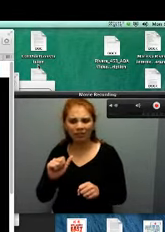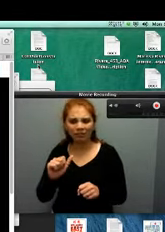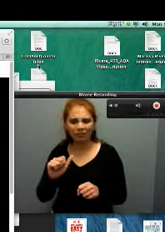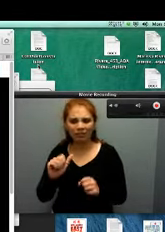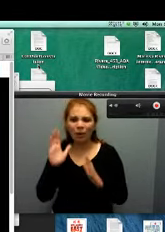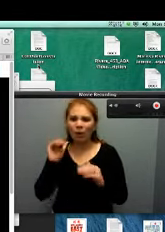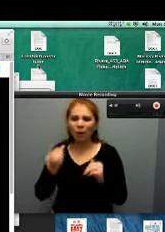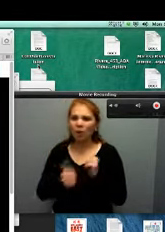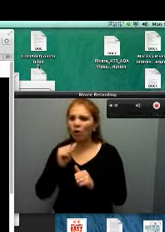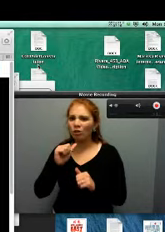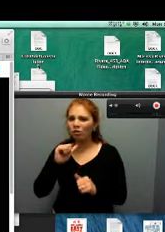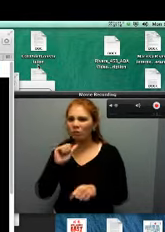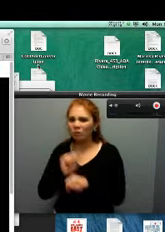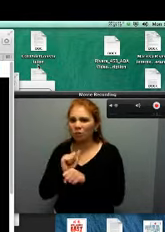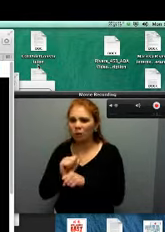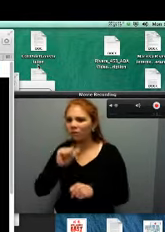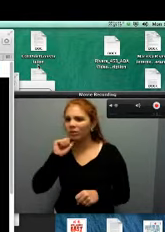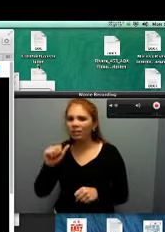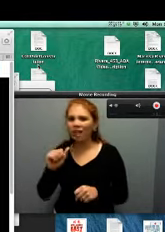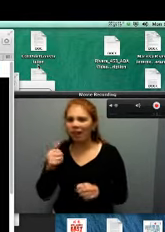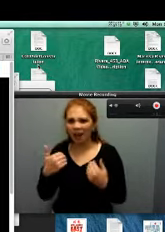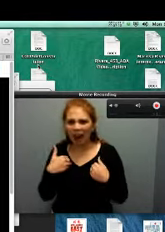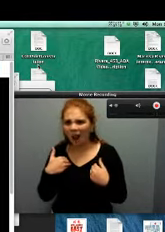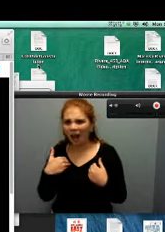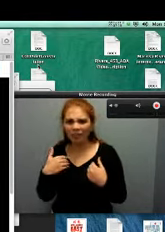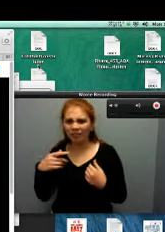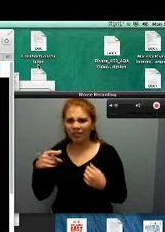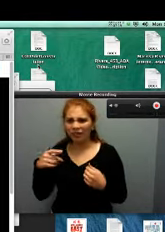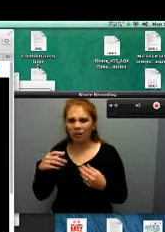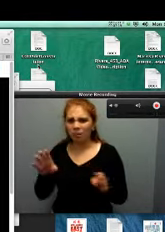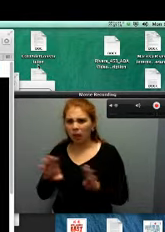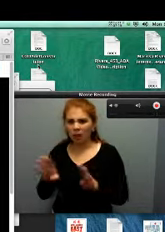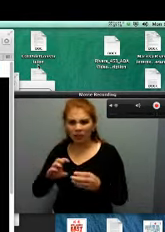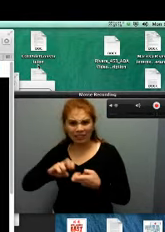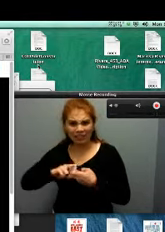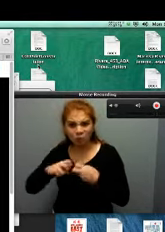hopefully most of your employees will not have behavioral issues.